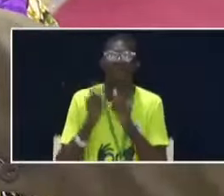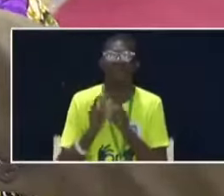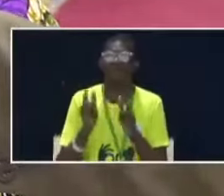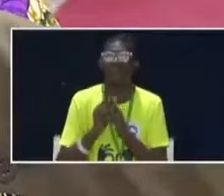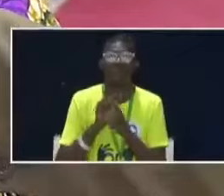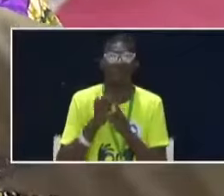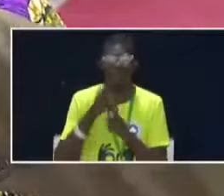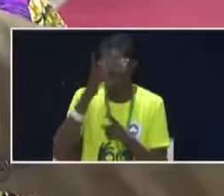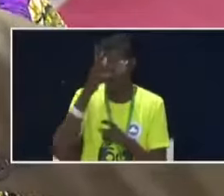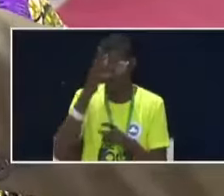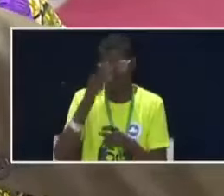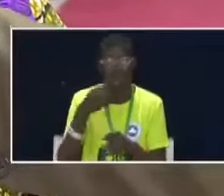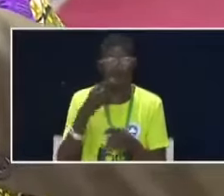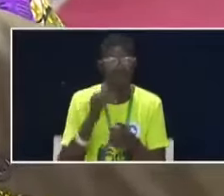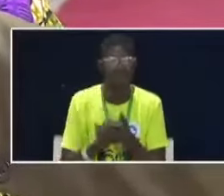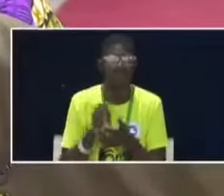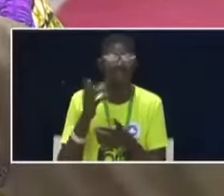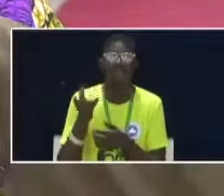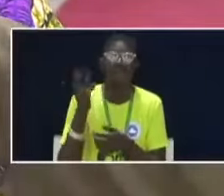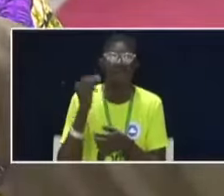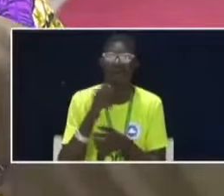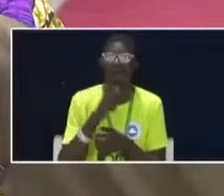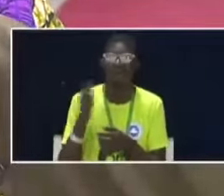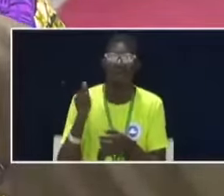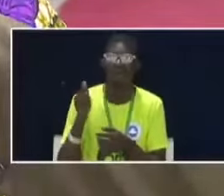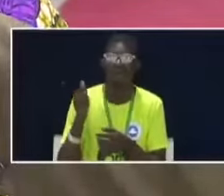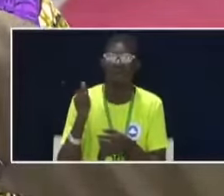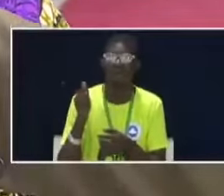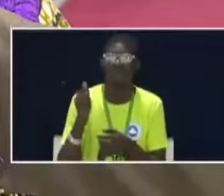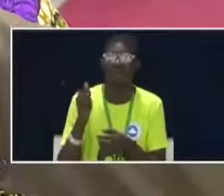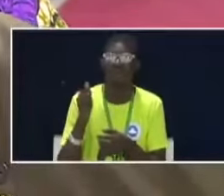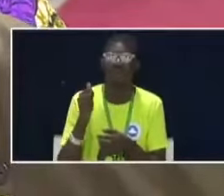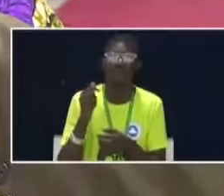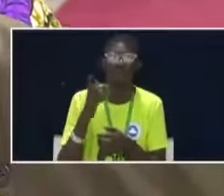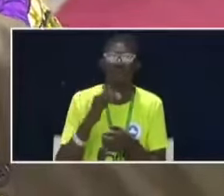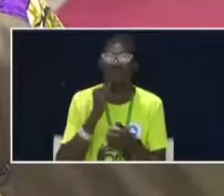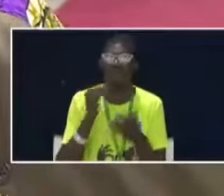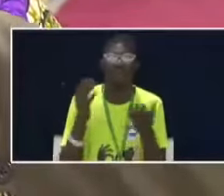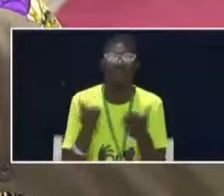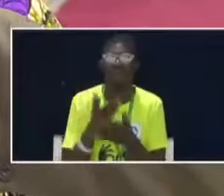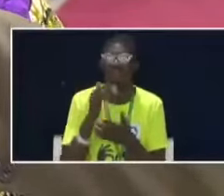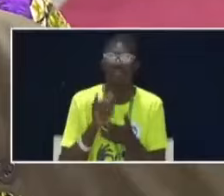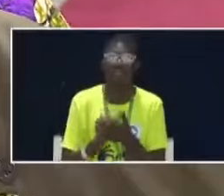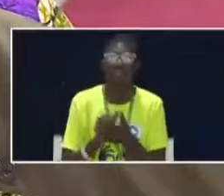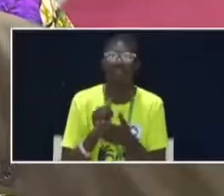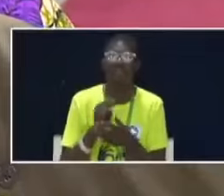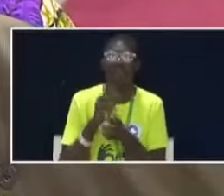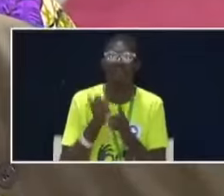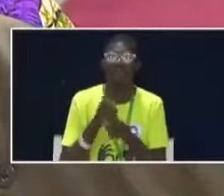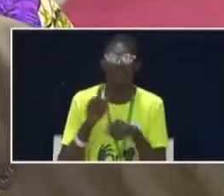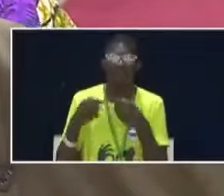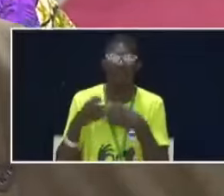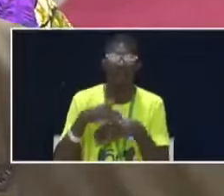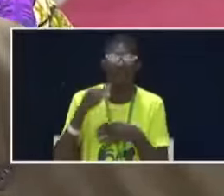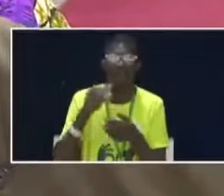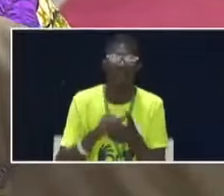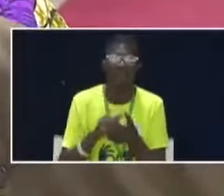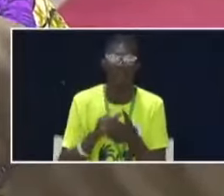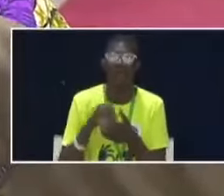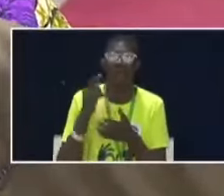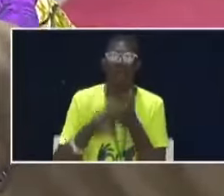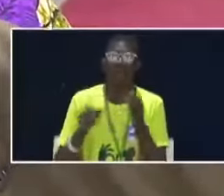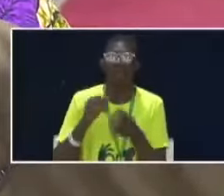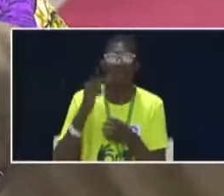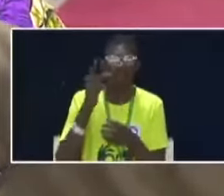When Daddy said there was Daddy said, someone is here, that when you go back again, what they